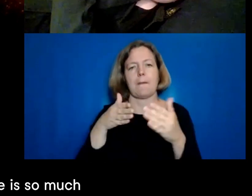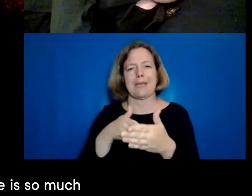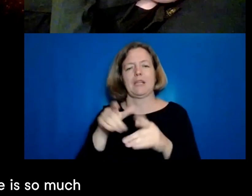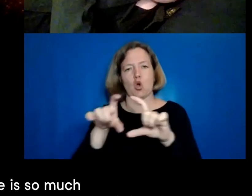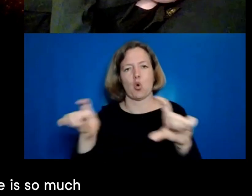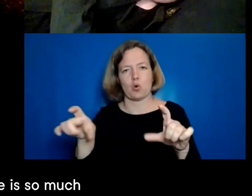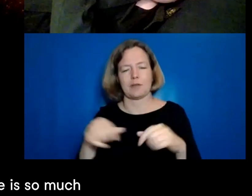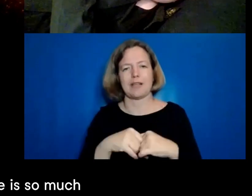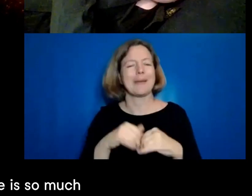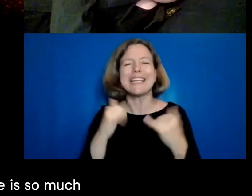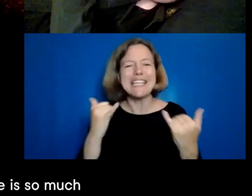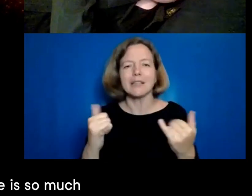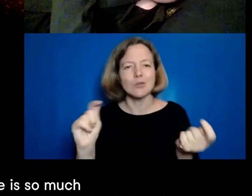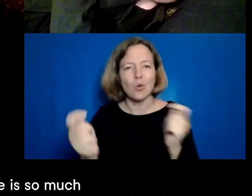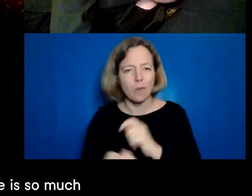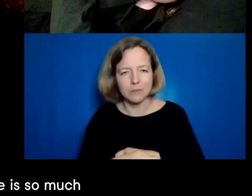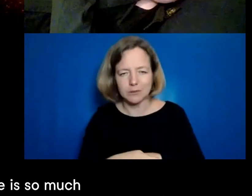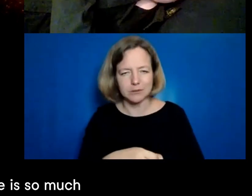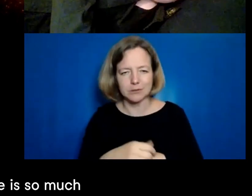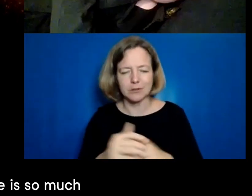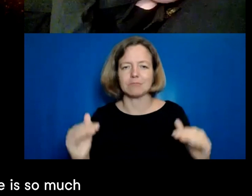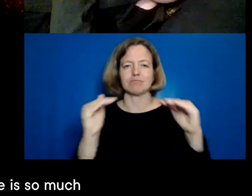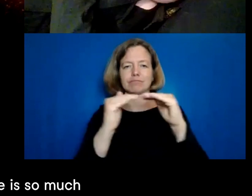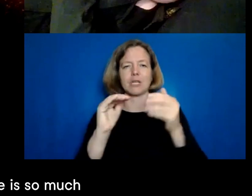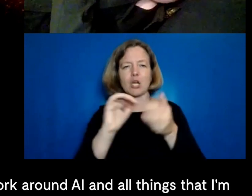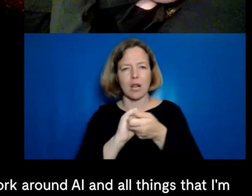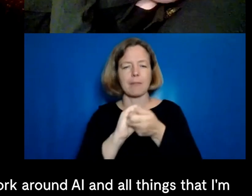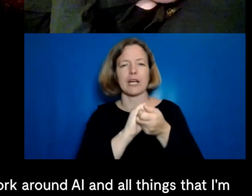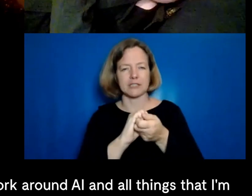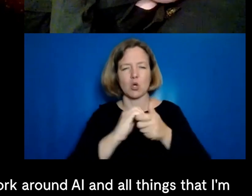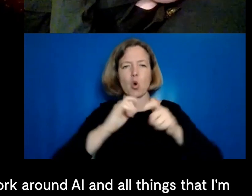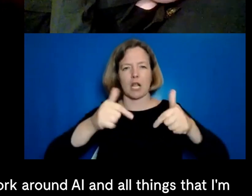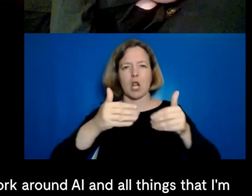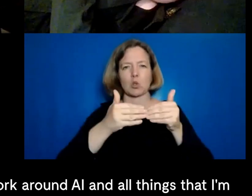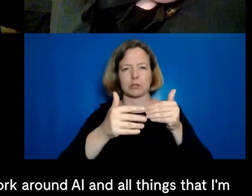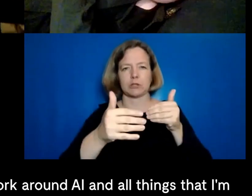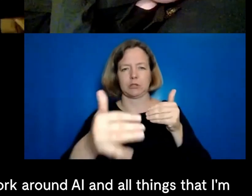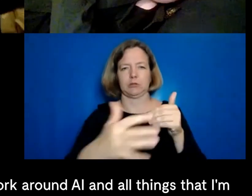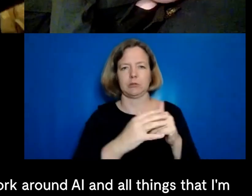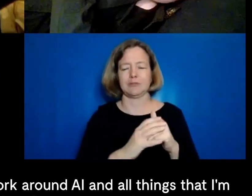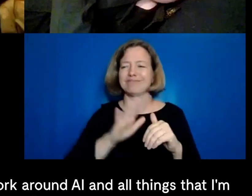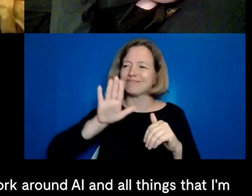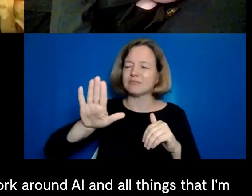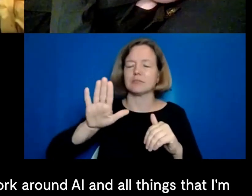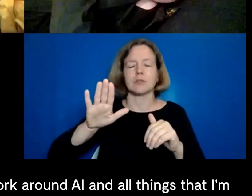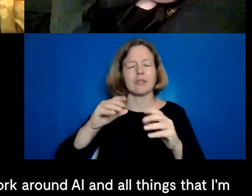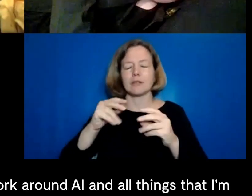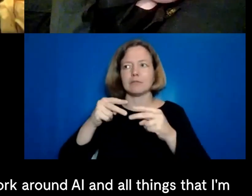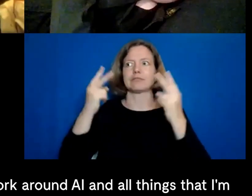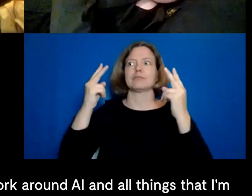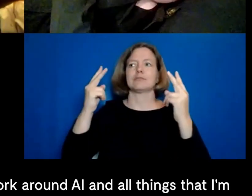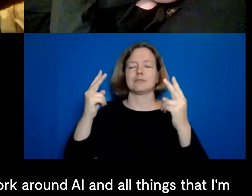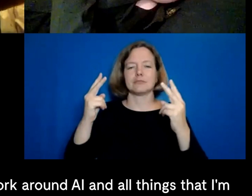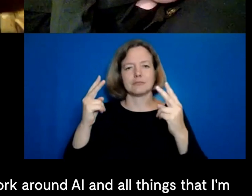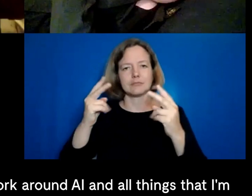now that that brings in there's some fascinating work around AI